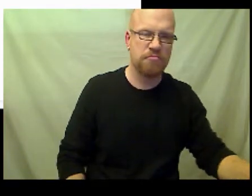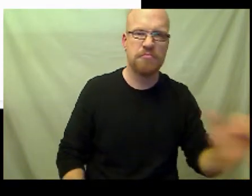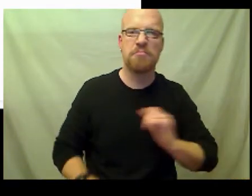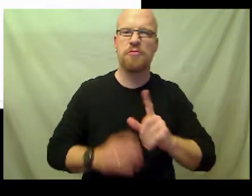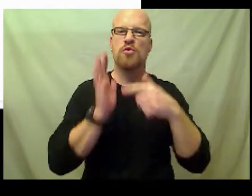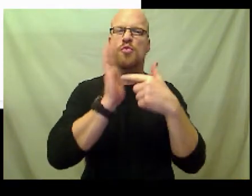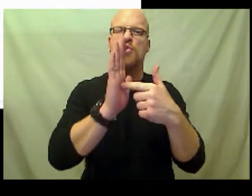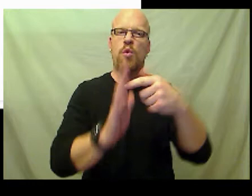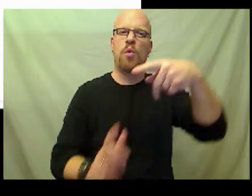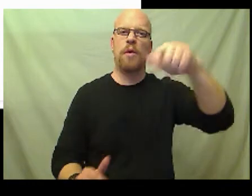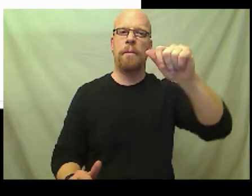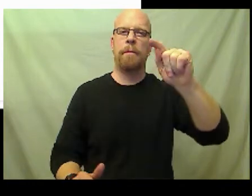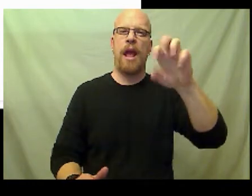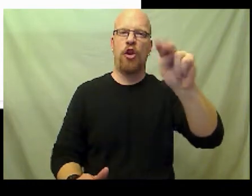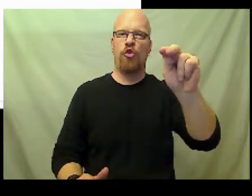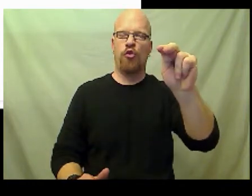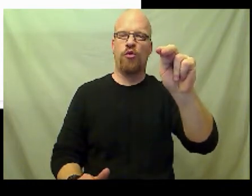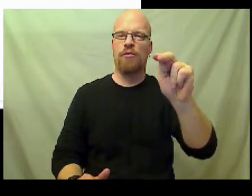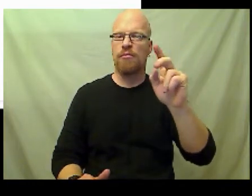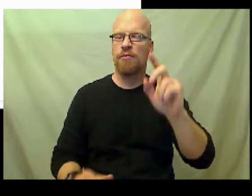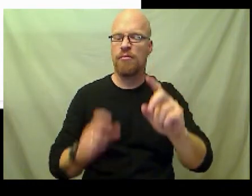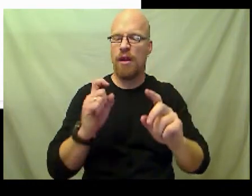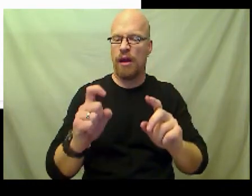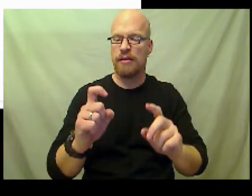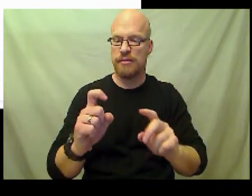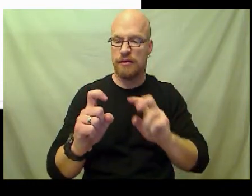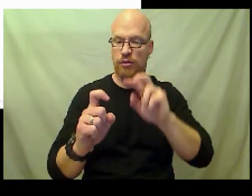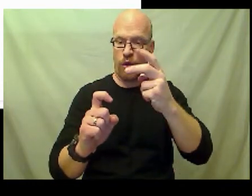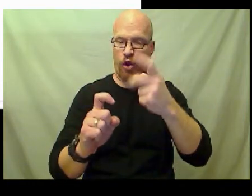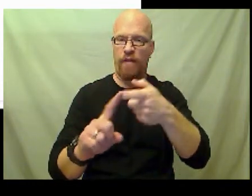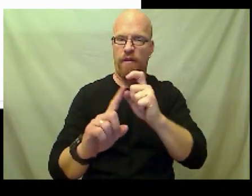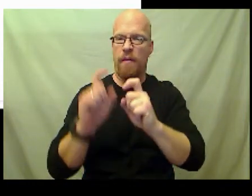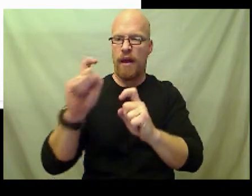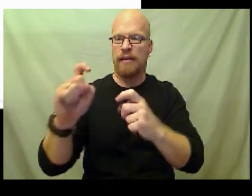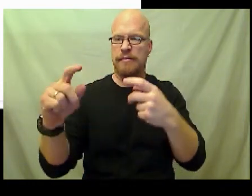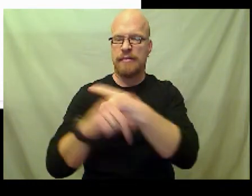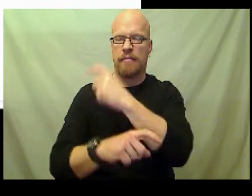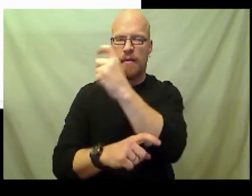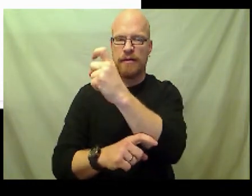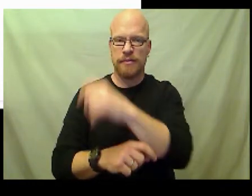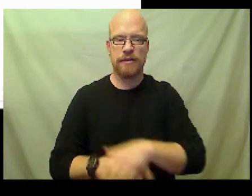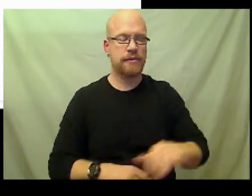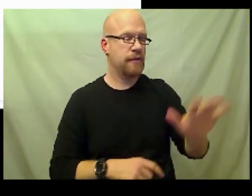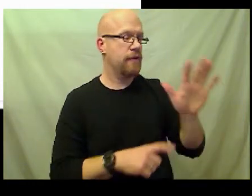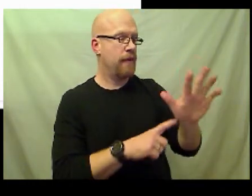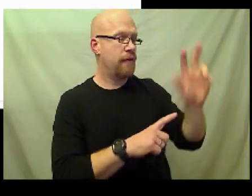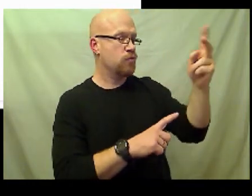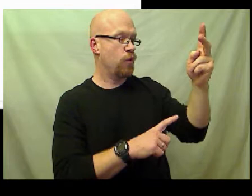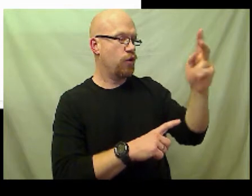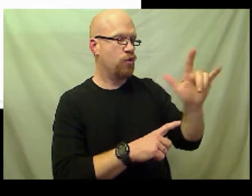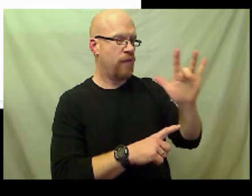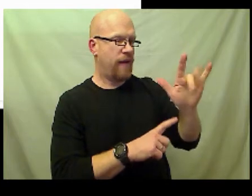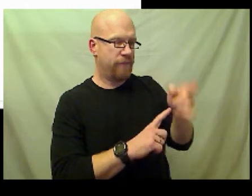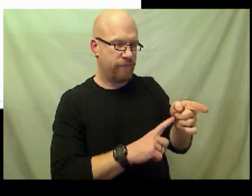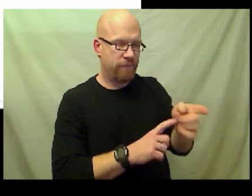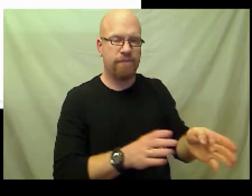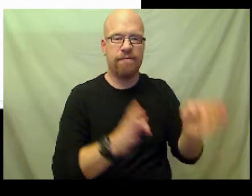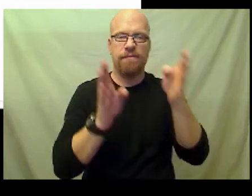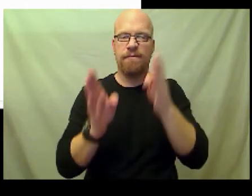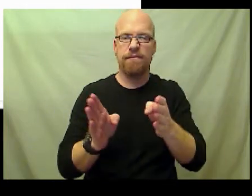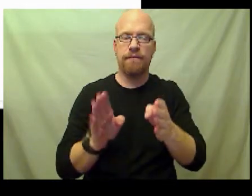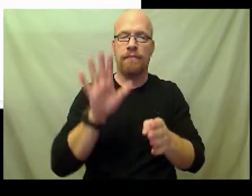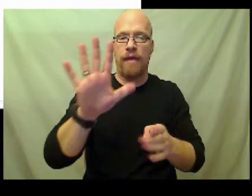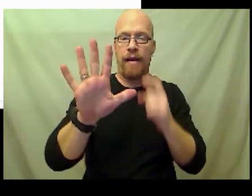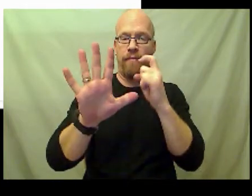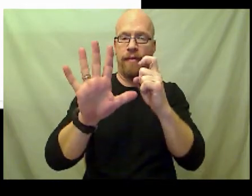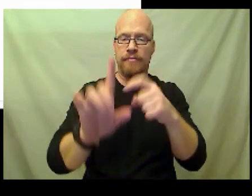Okay, I just want to show you the different parts and the pattern for this. We have x times x, which is x squared. 5 squared is